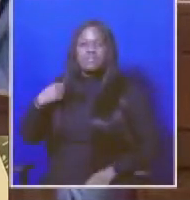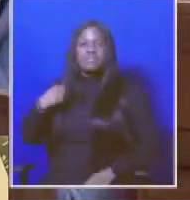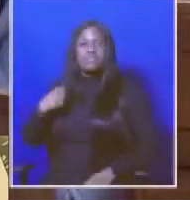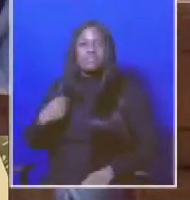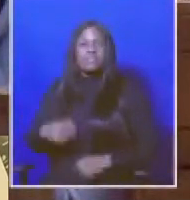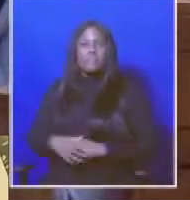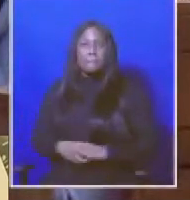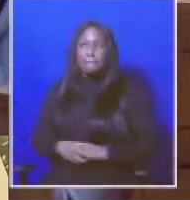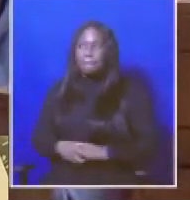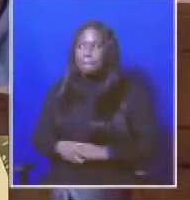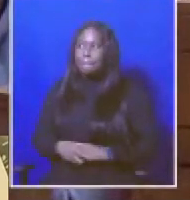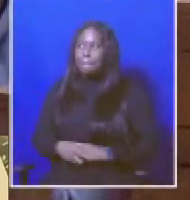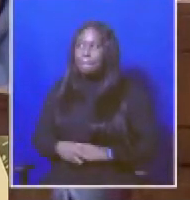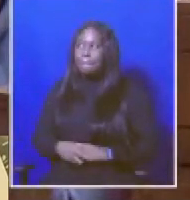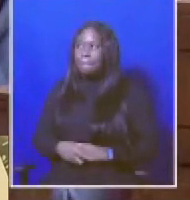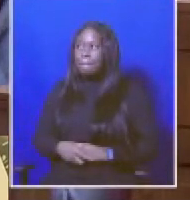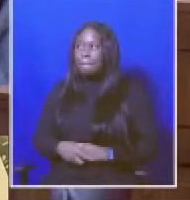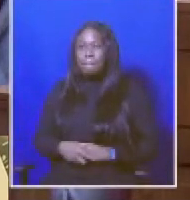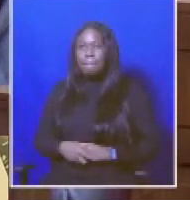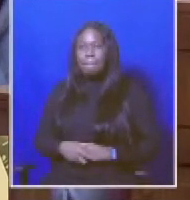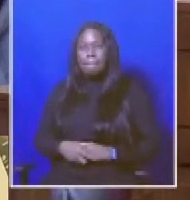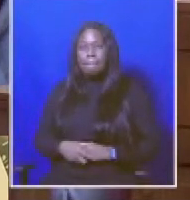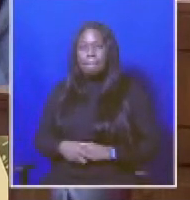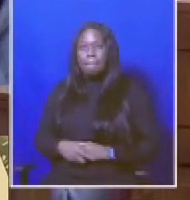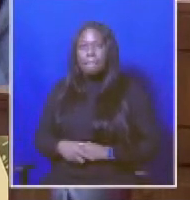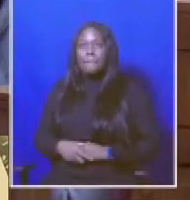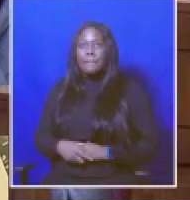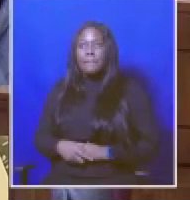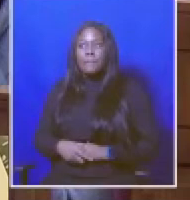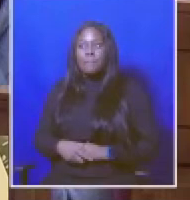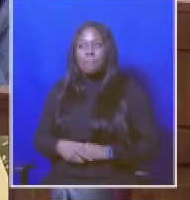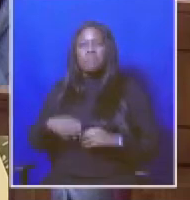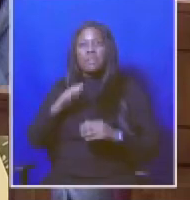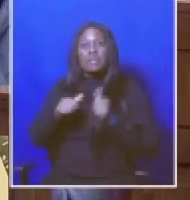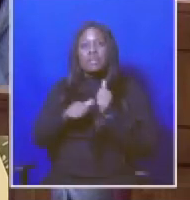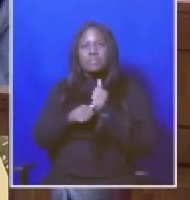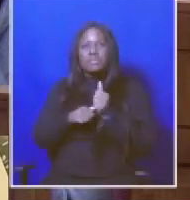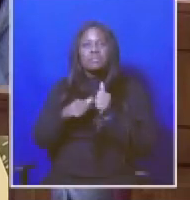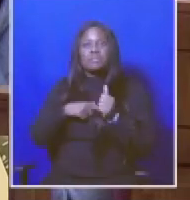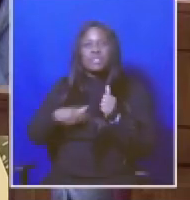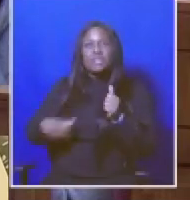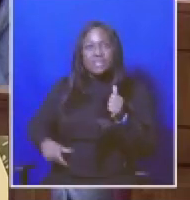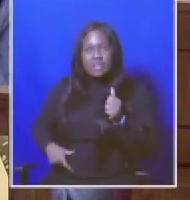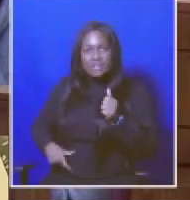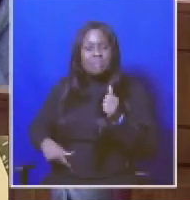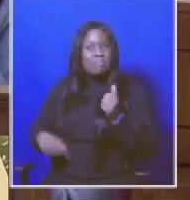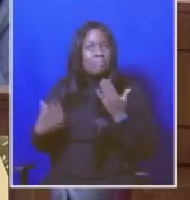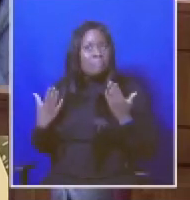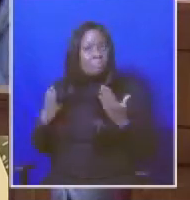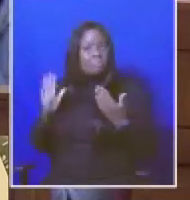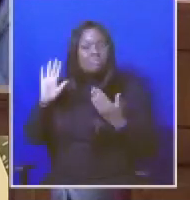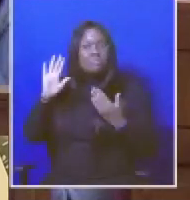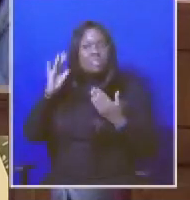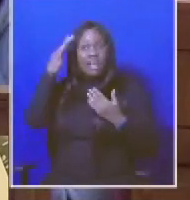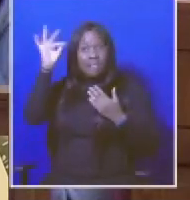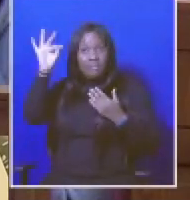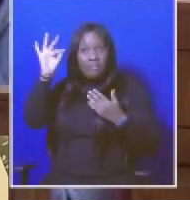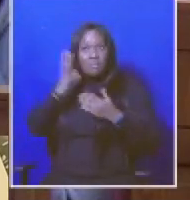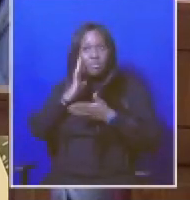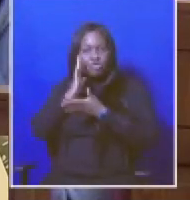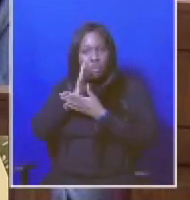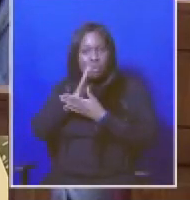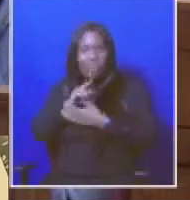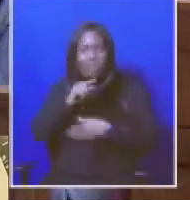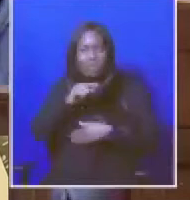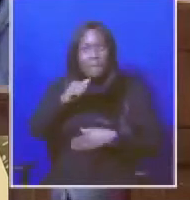delivery hotspots. Deputy President, to what extent is government ensuring that infrastructure